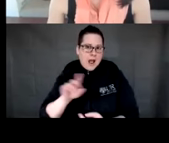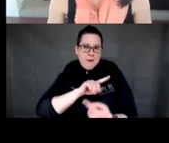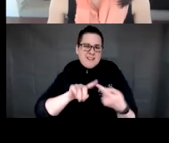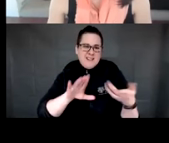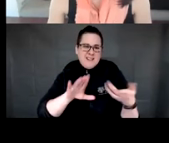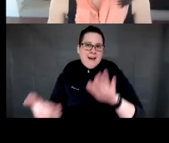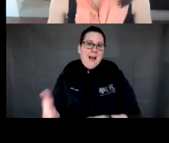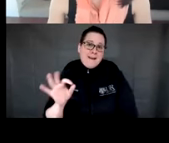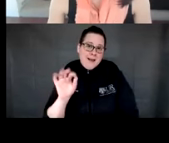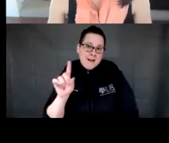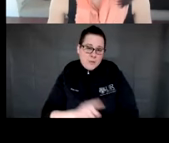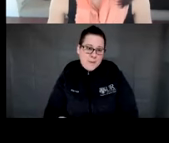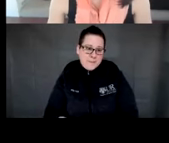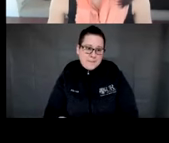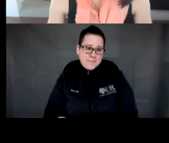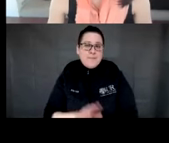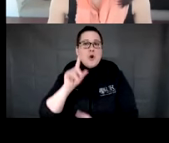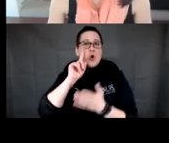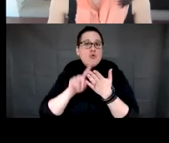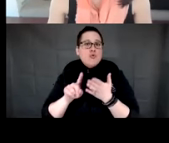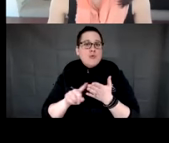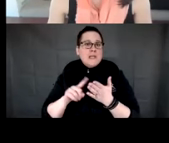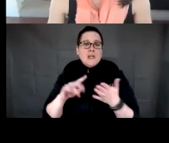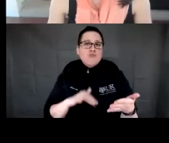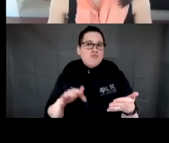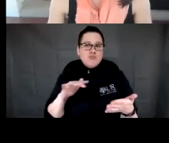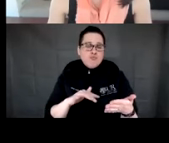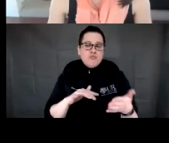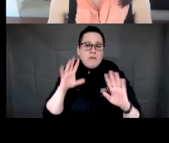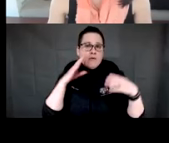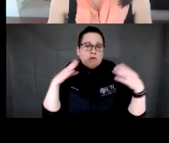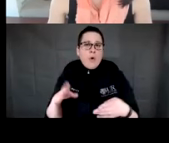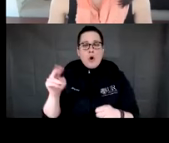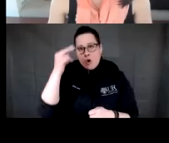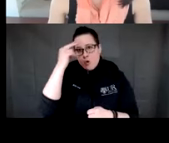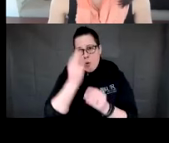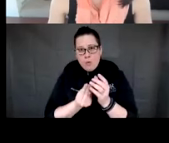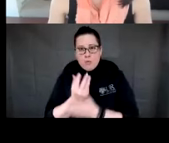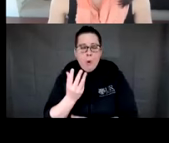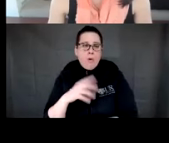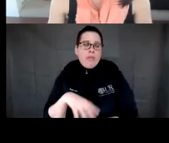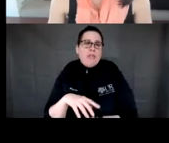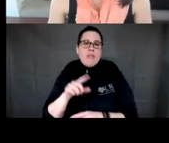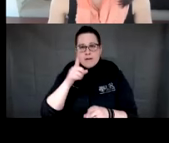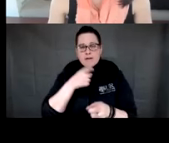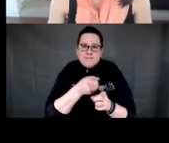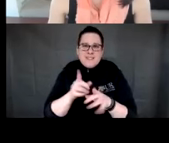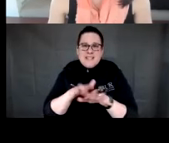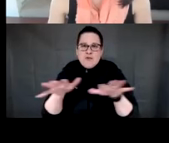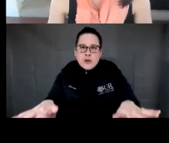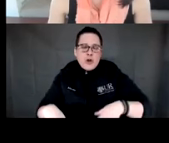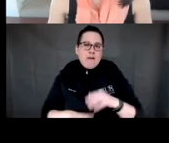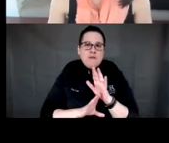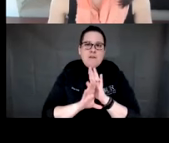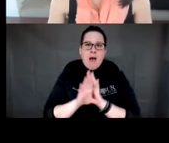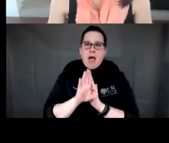in 1991. Her research studies focused on neuronal growth, differentiation, and